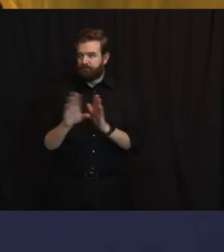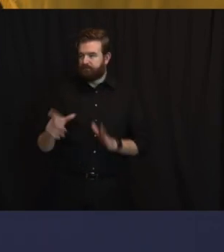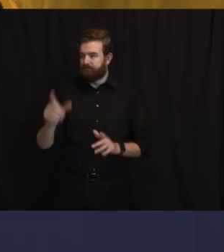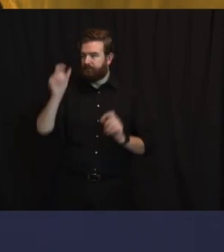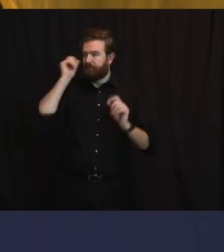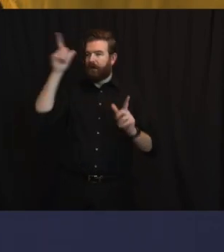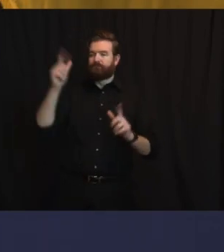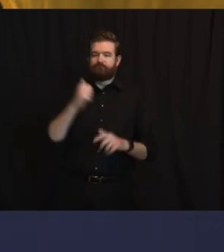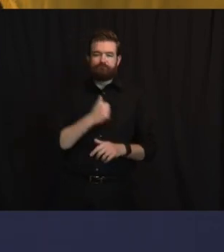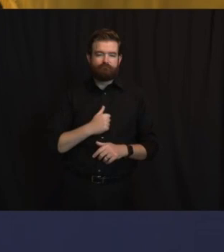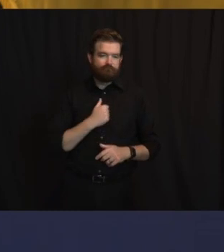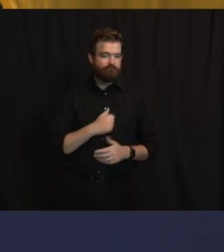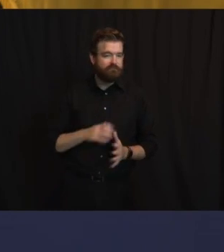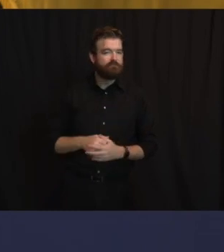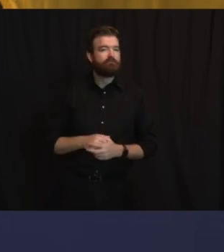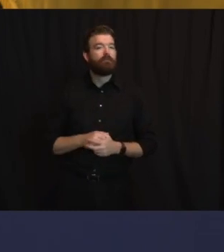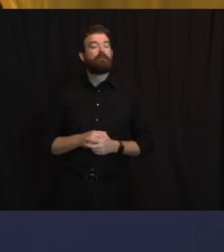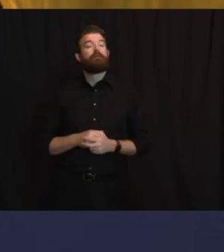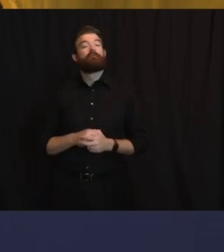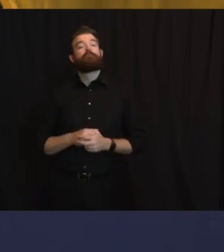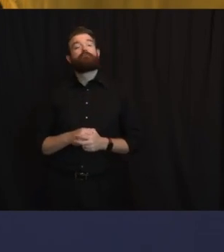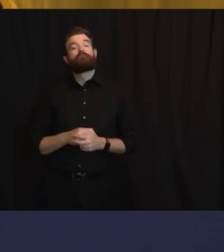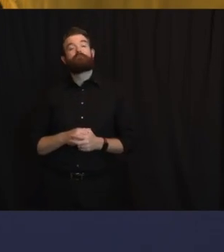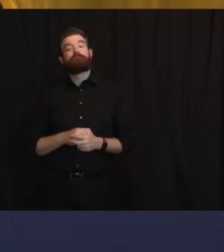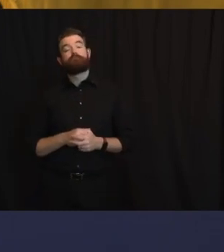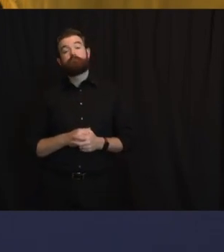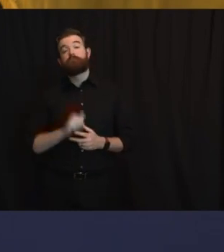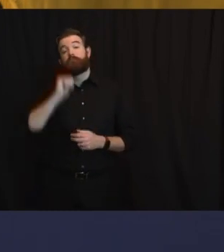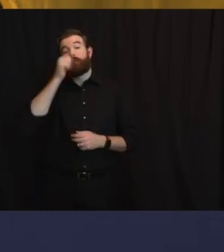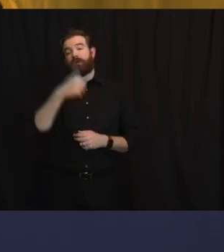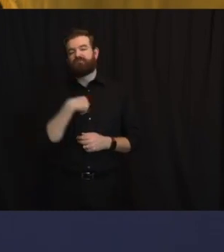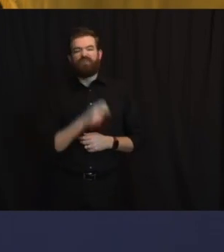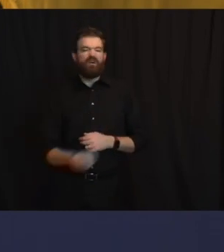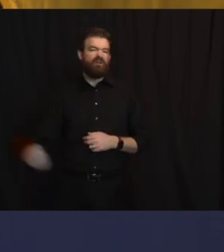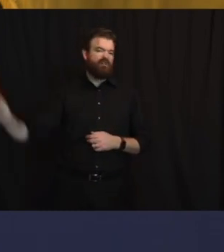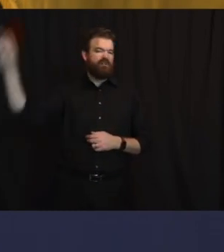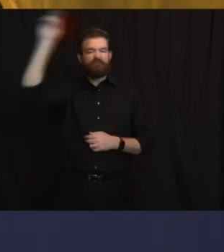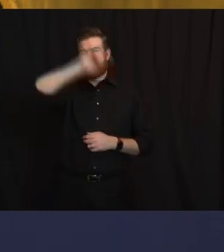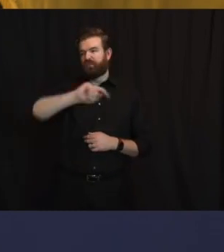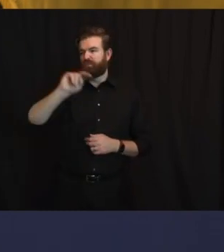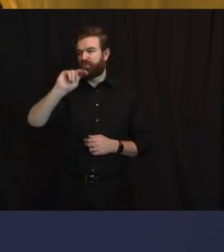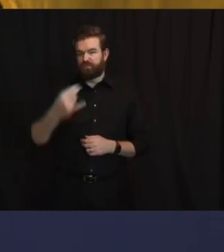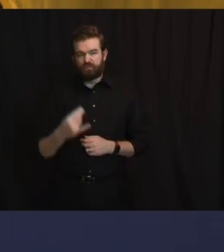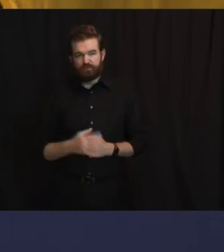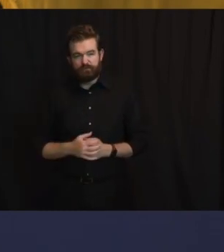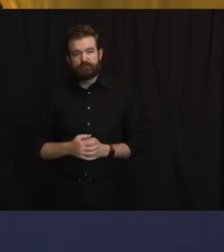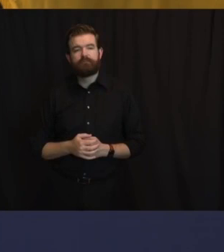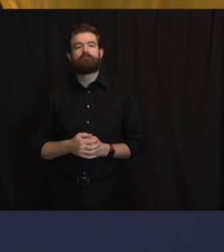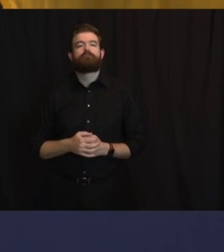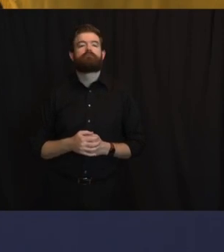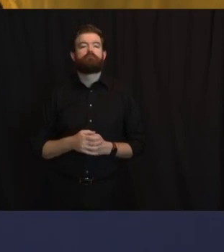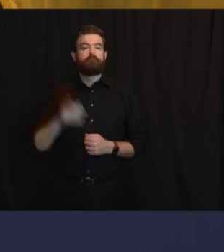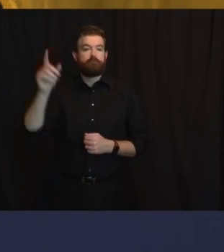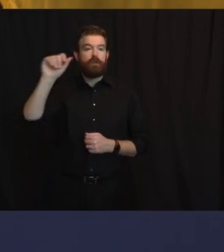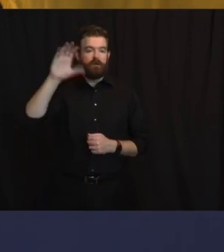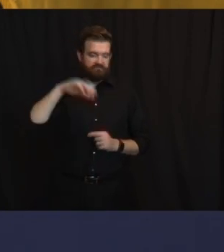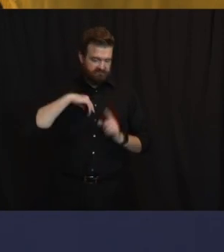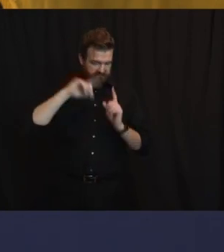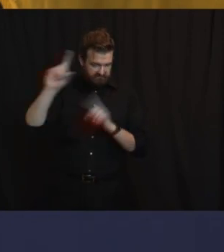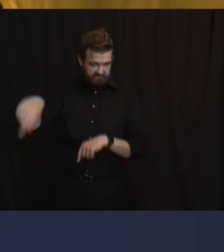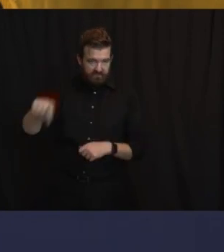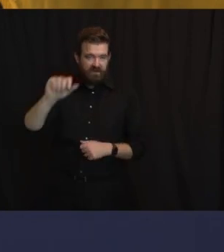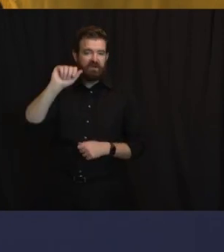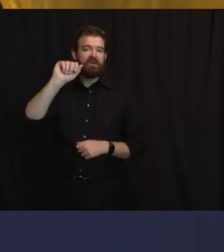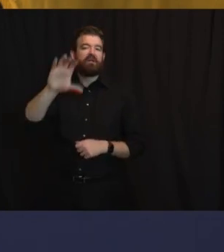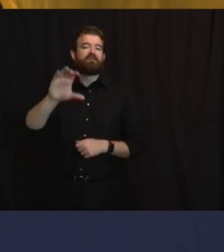Dan, and we will be, I know at least I'll be in Atlantic City at the Convention Center, Atlantic